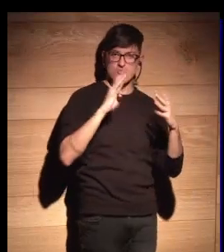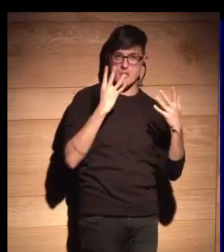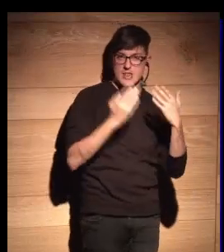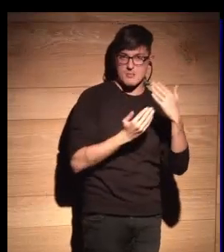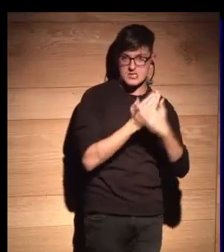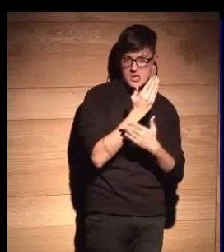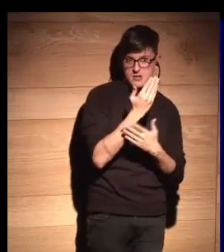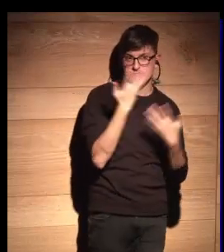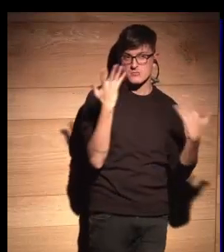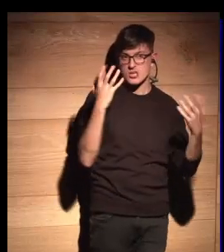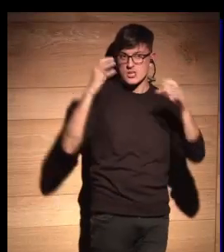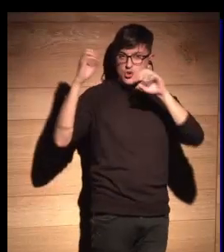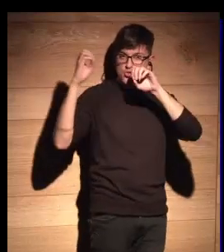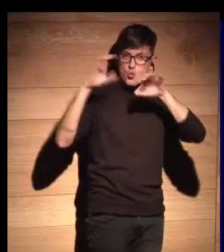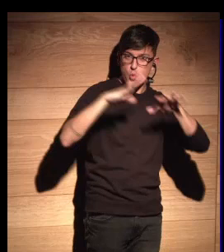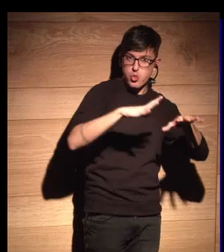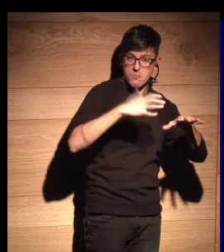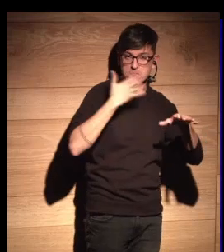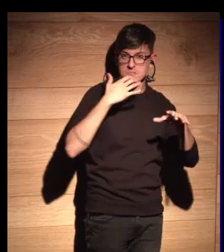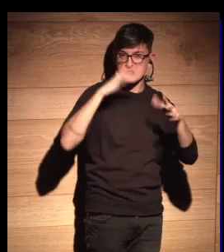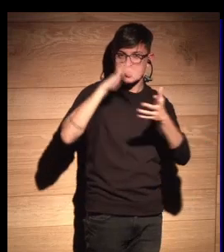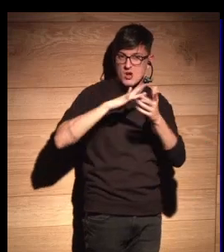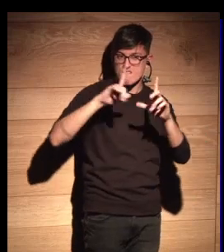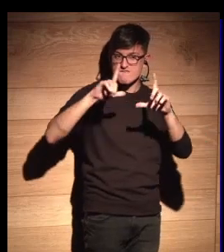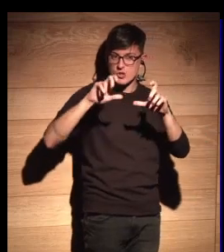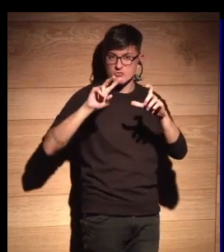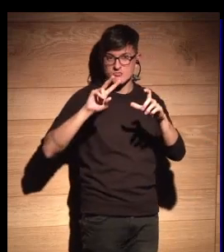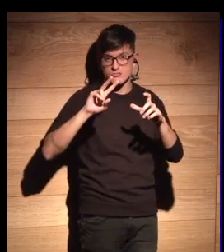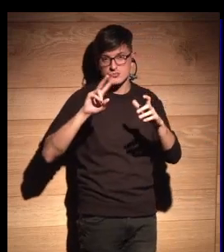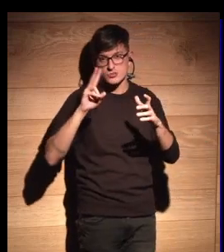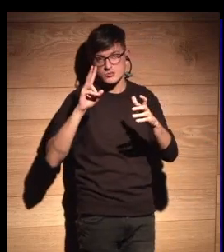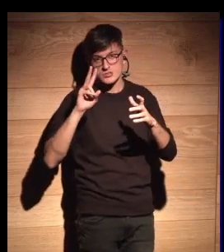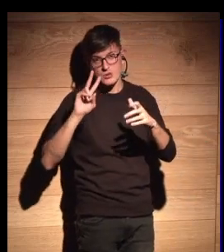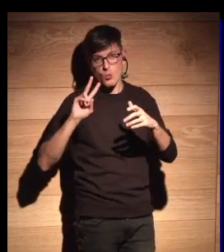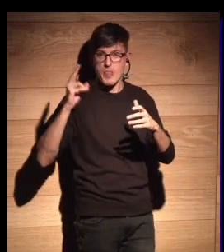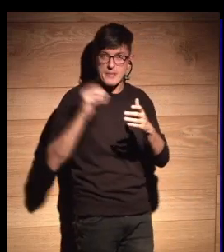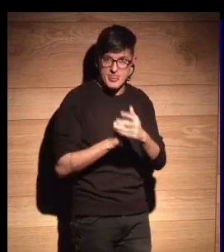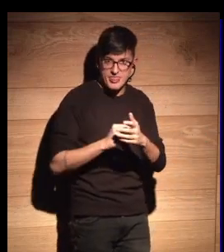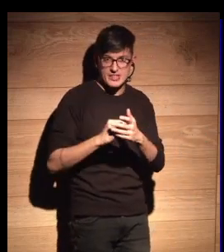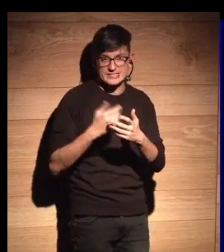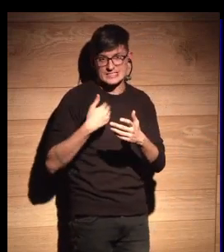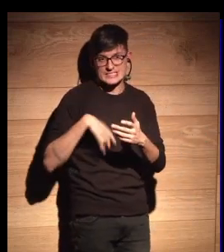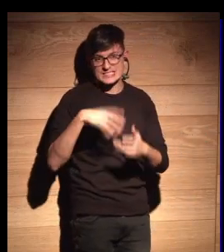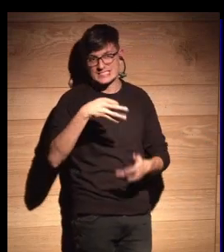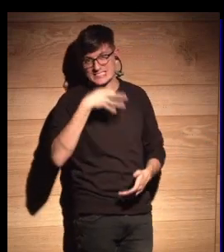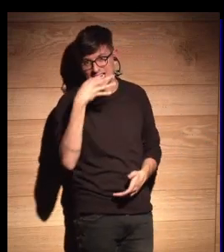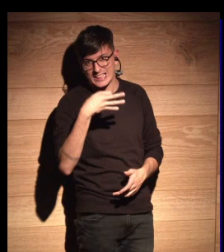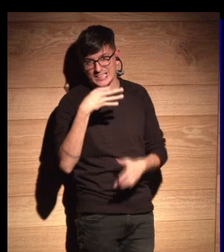So the light, when I photographed the second time, was late afternoon light. So it wasn't quite as